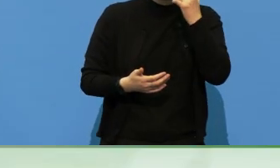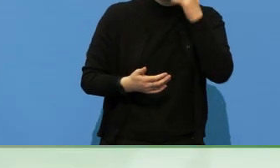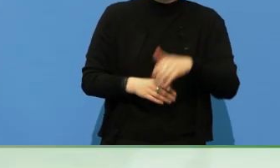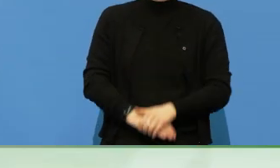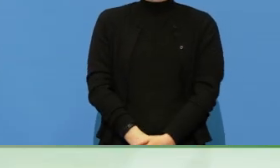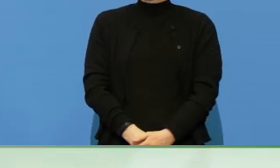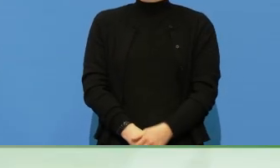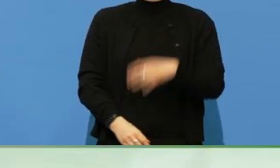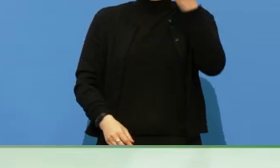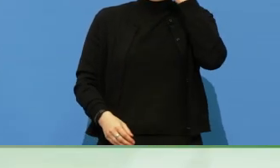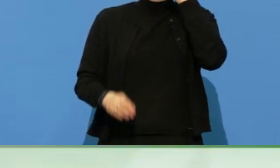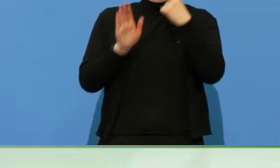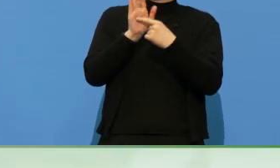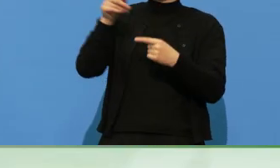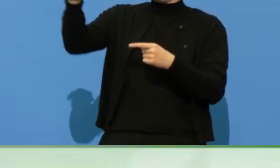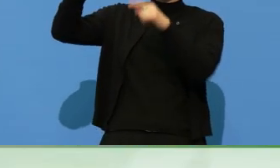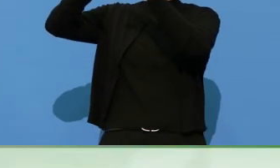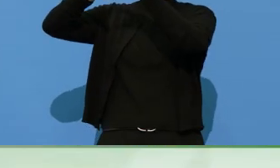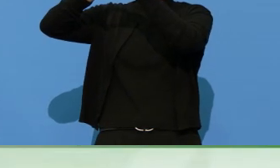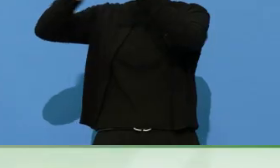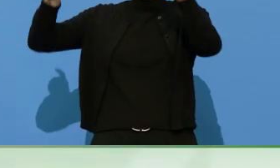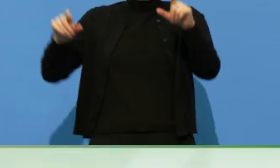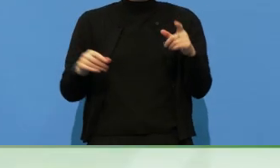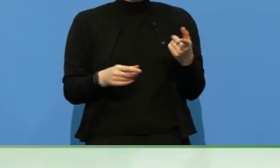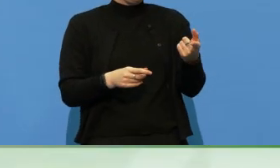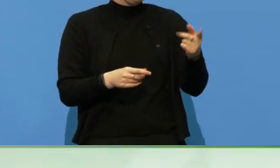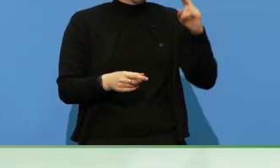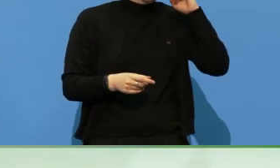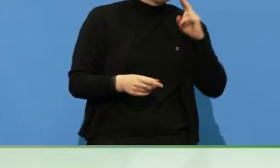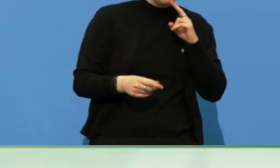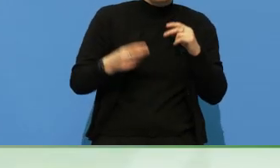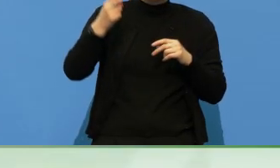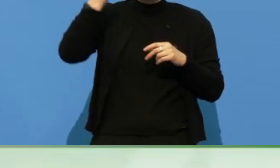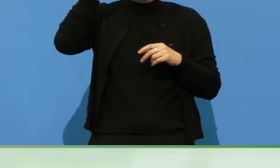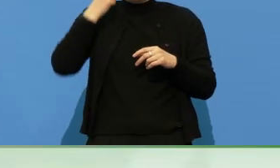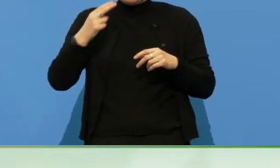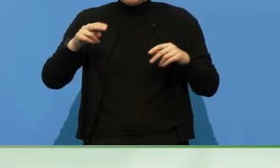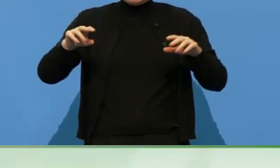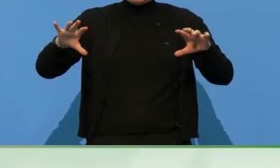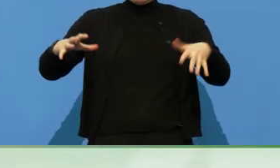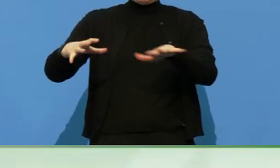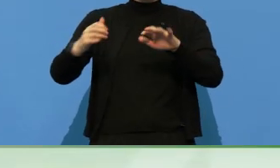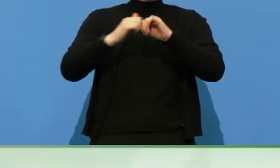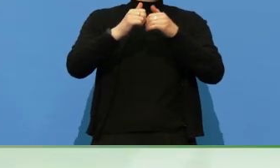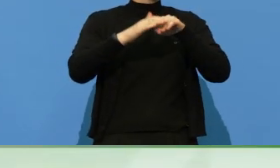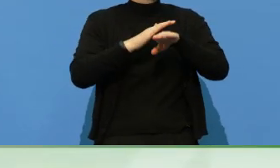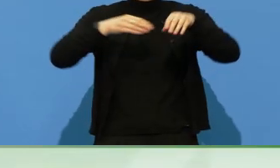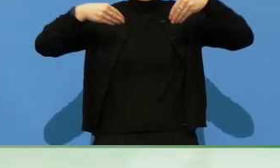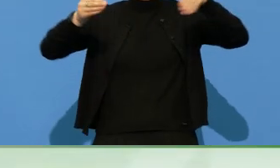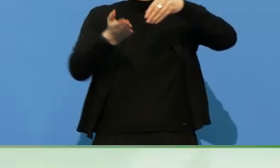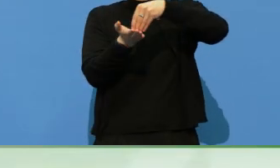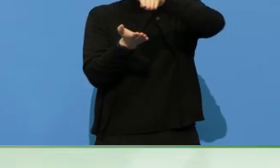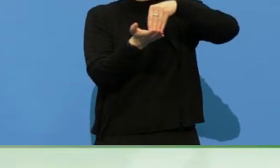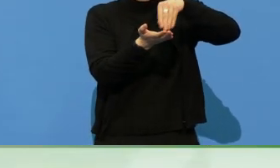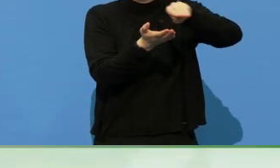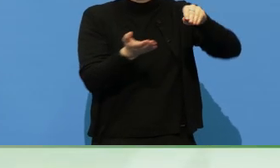blind in a shop, for instance, we can have some on-site sessions, including the blind or low vision or